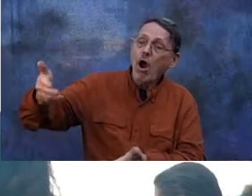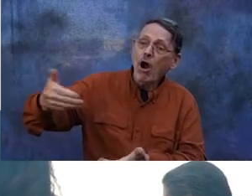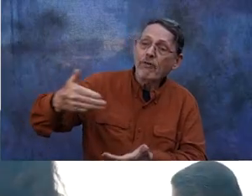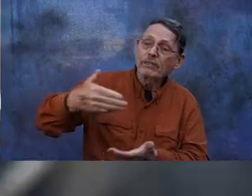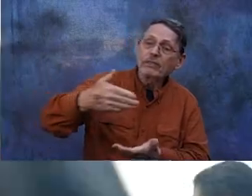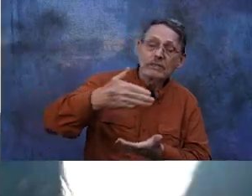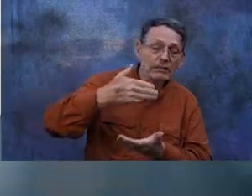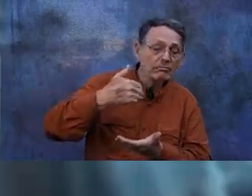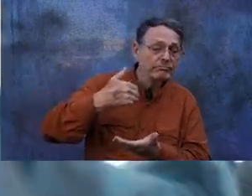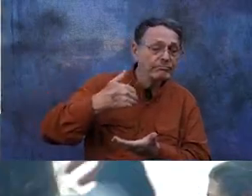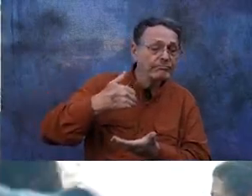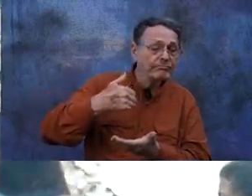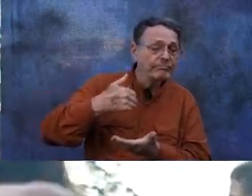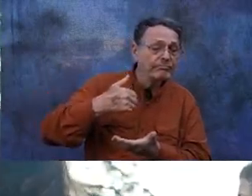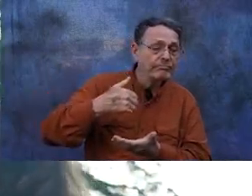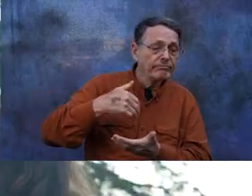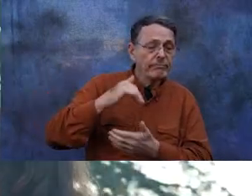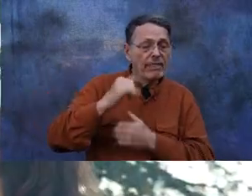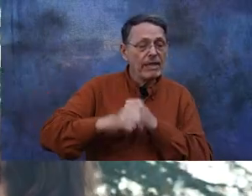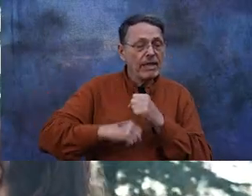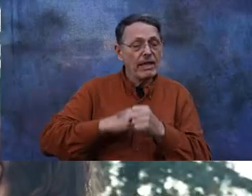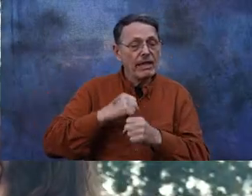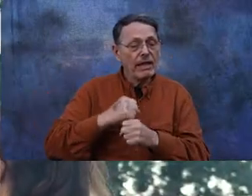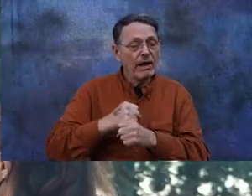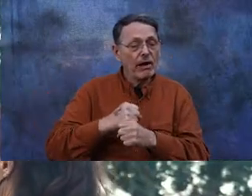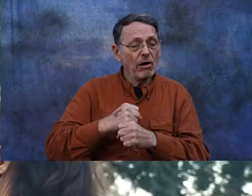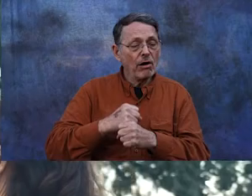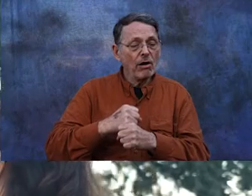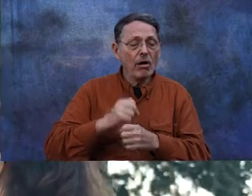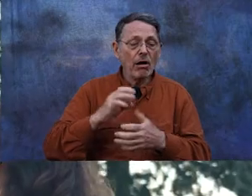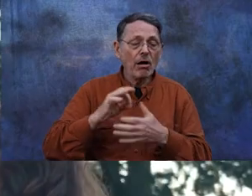harvest. A year of